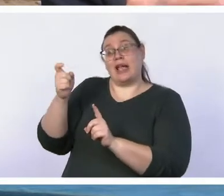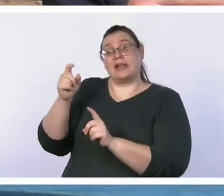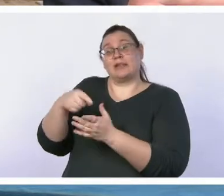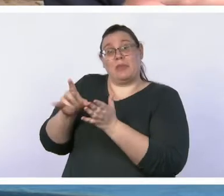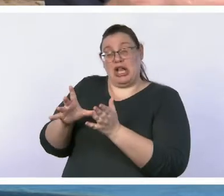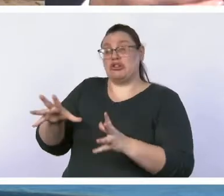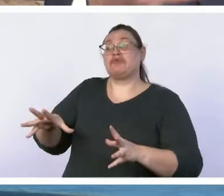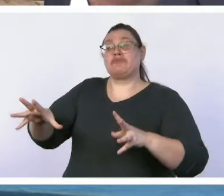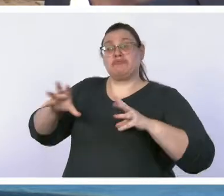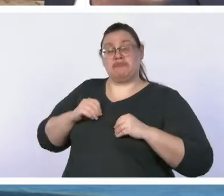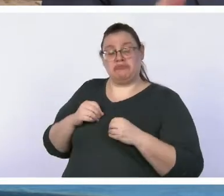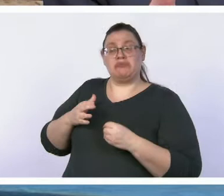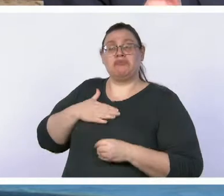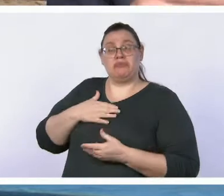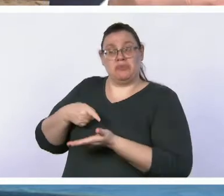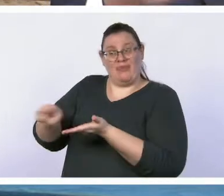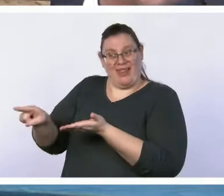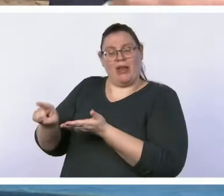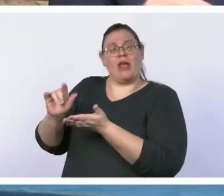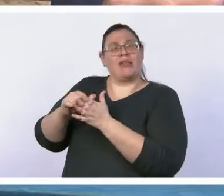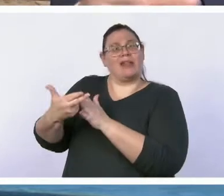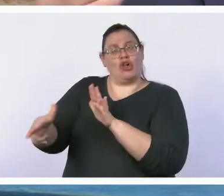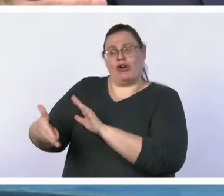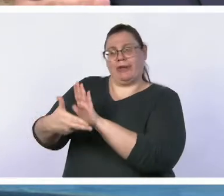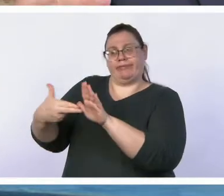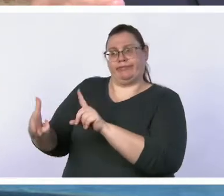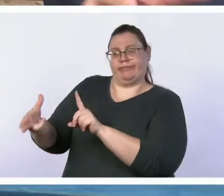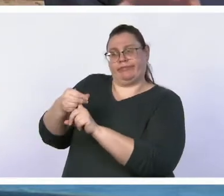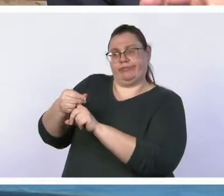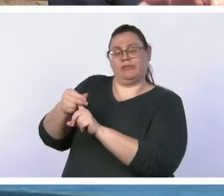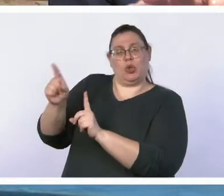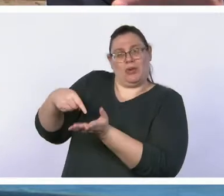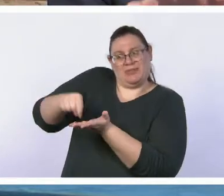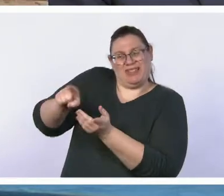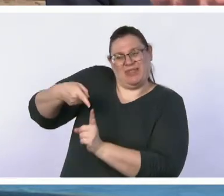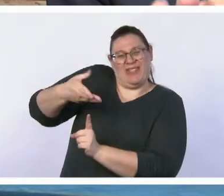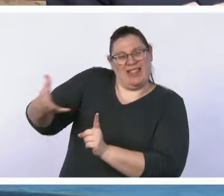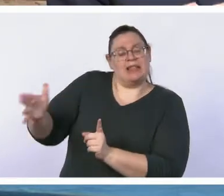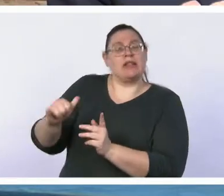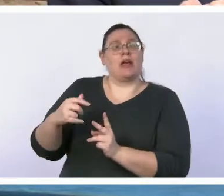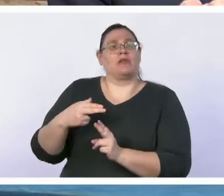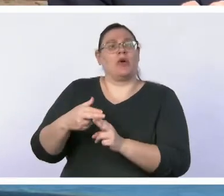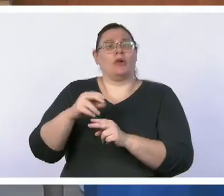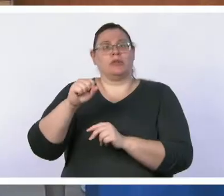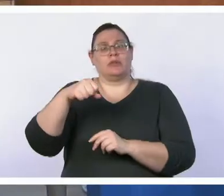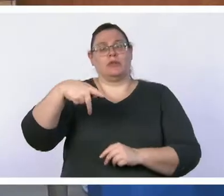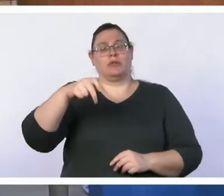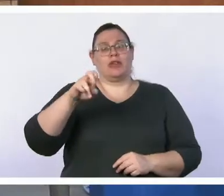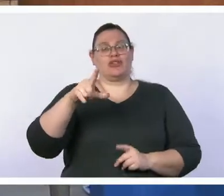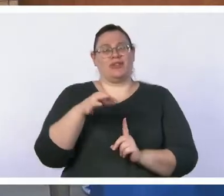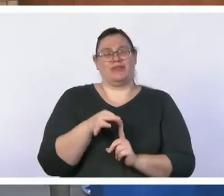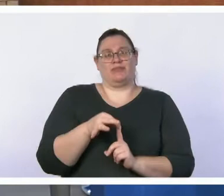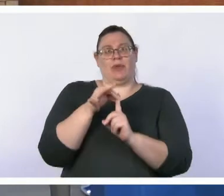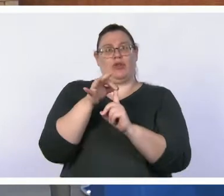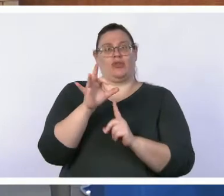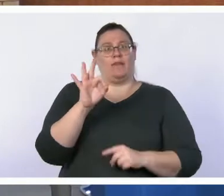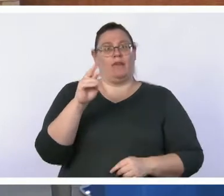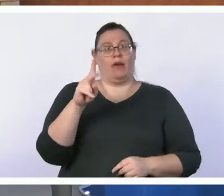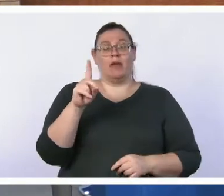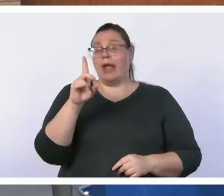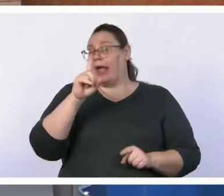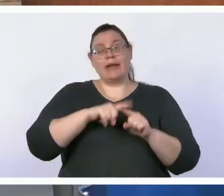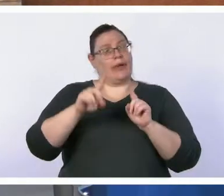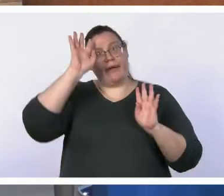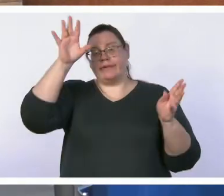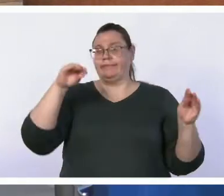to are specified to be spent on certain purposes. Those are called special funds, and they can't be moved